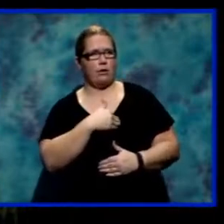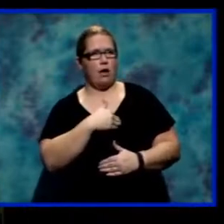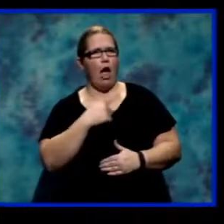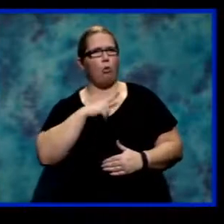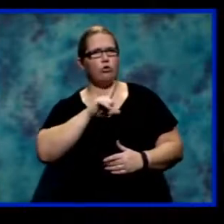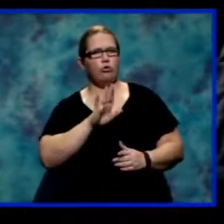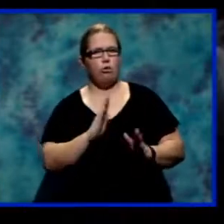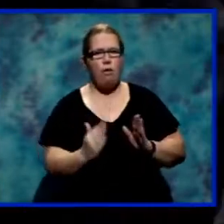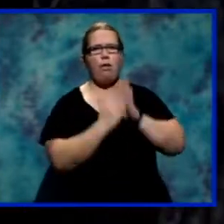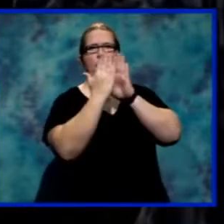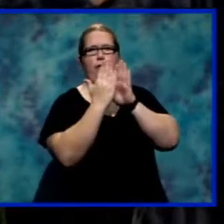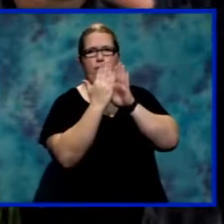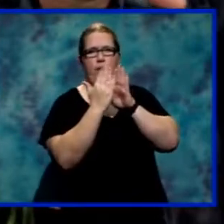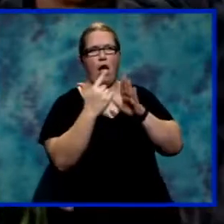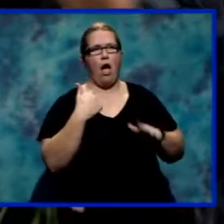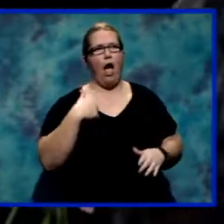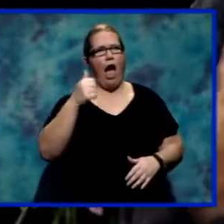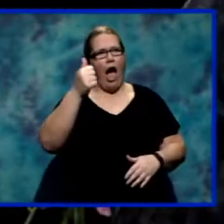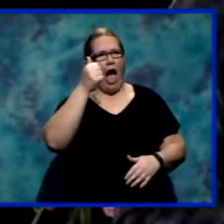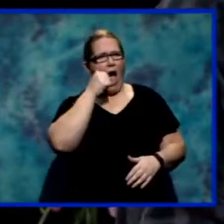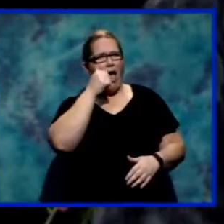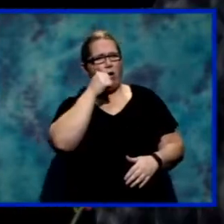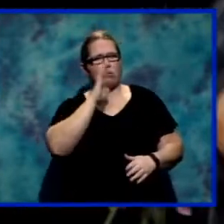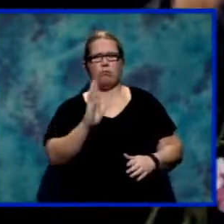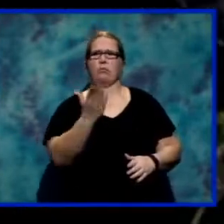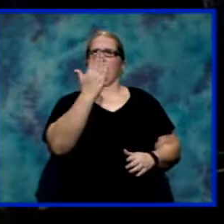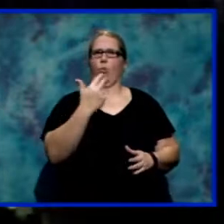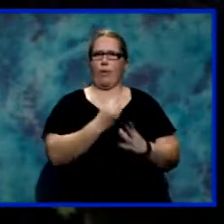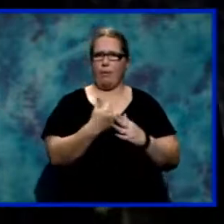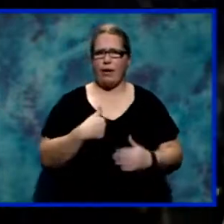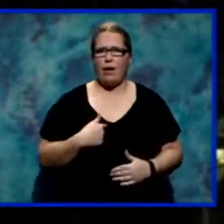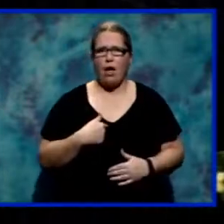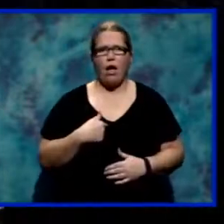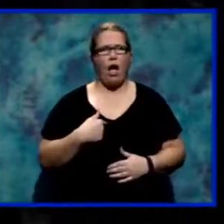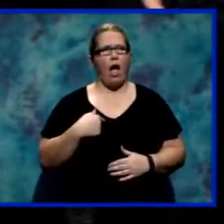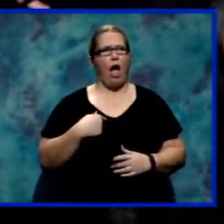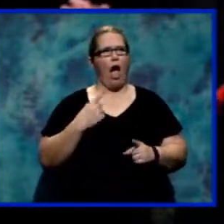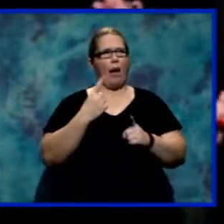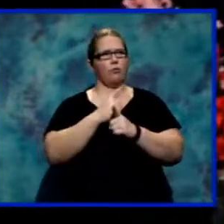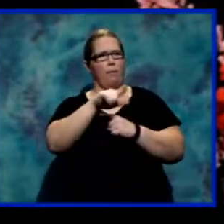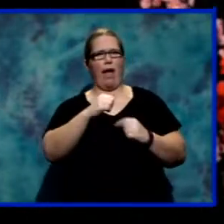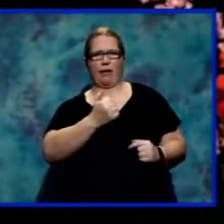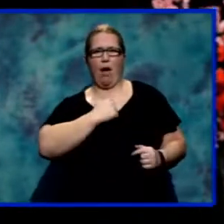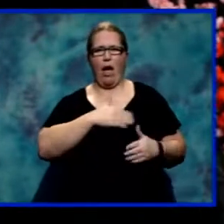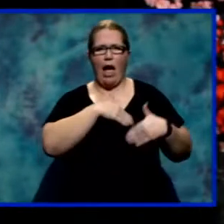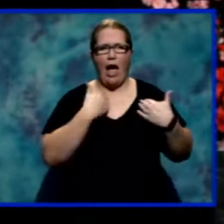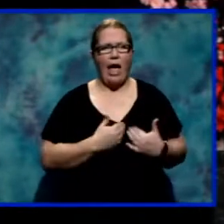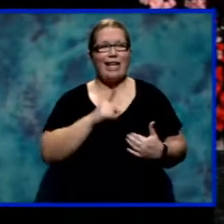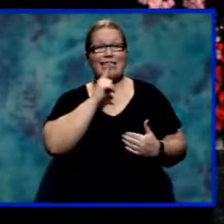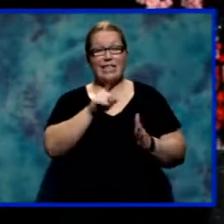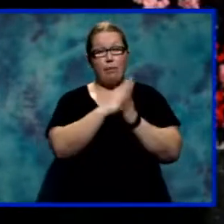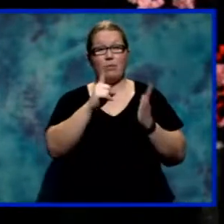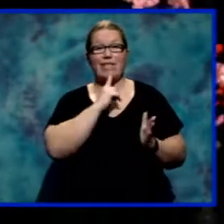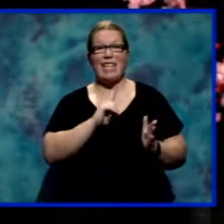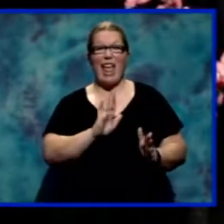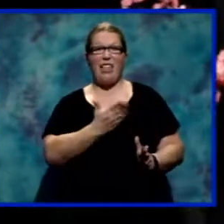this. And I know it confronts us. It confronts me. I'm talking about Lloyd Grolleman's heart too. The Bible says here the heart